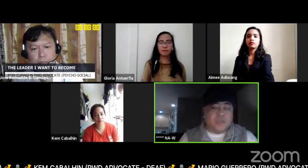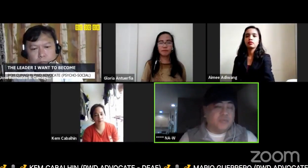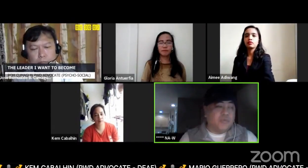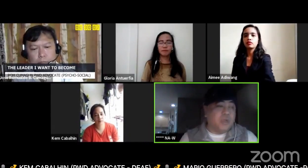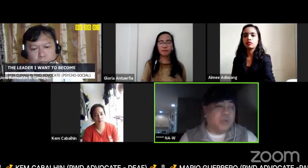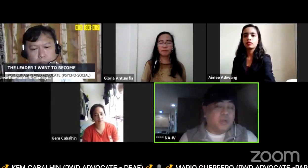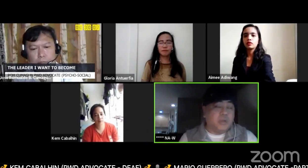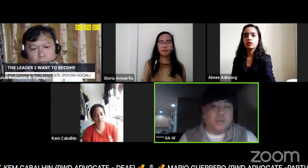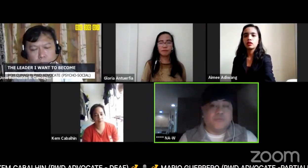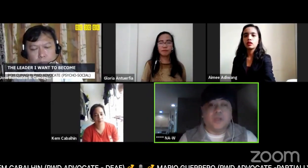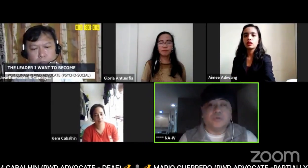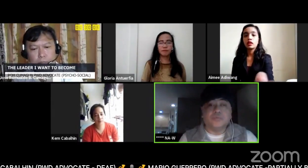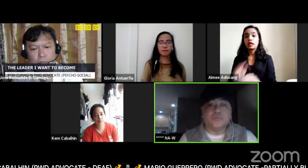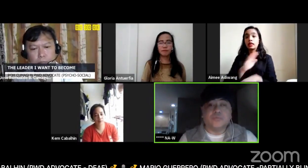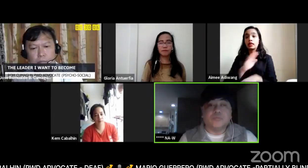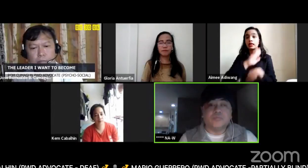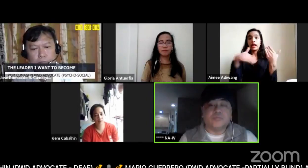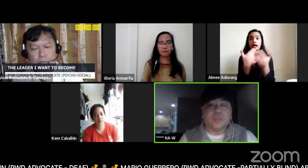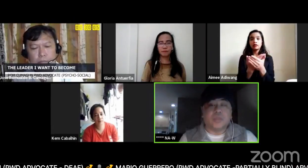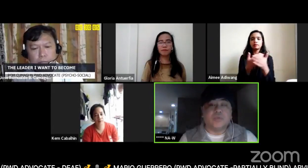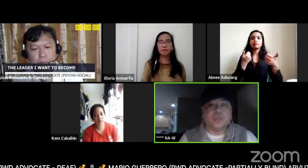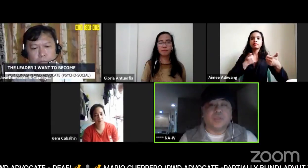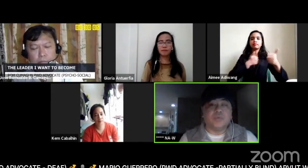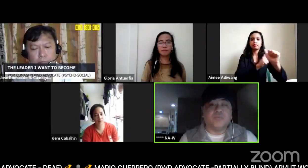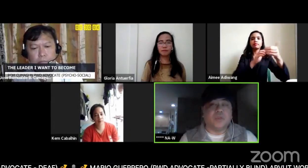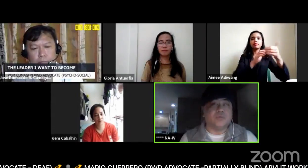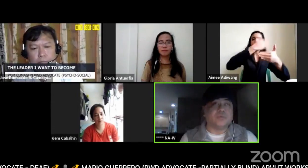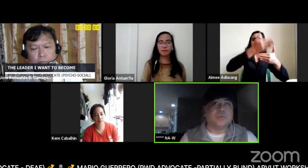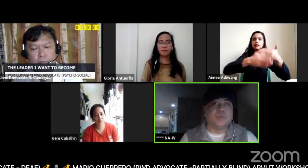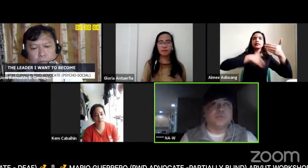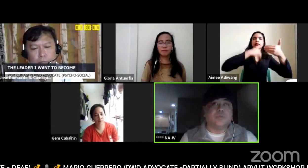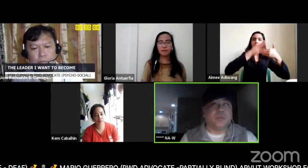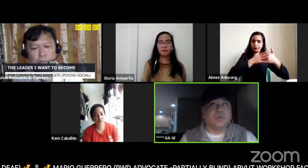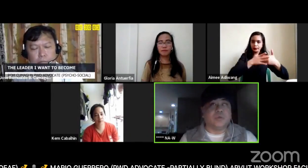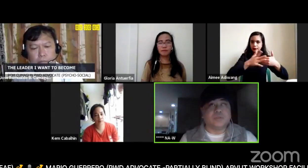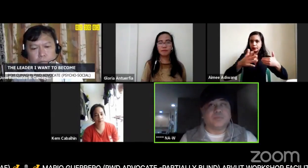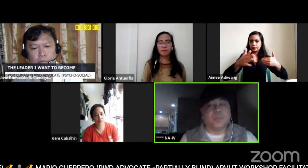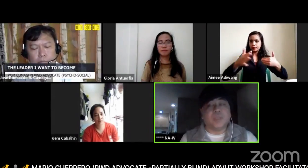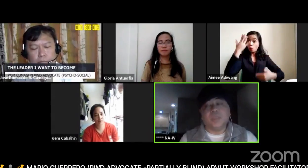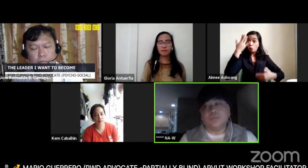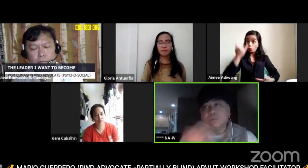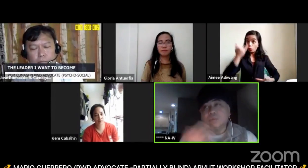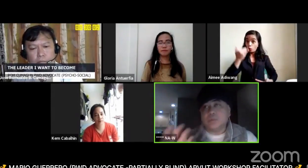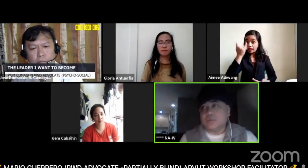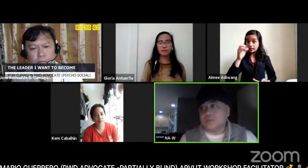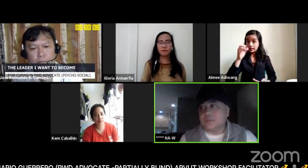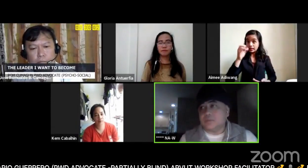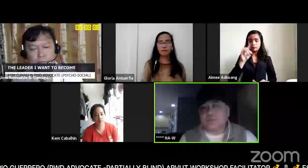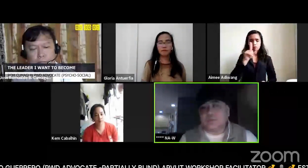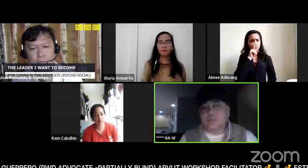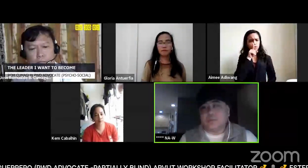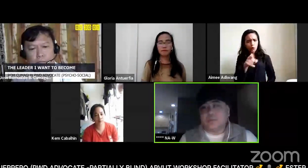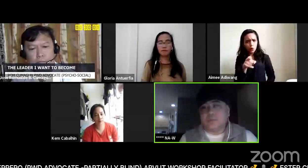then everything will follow. Everything will follow, because by nature,